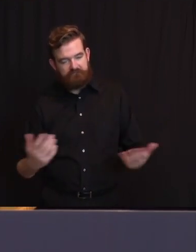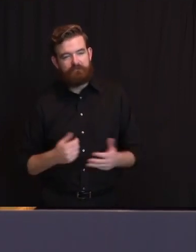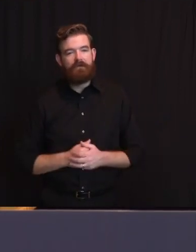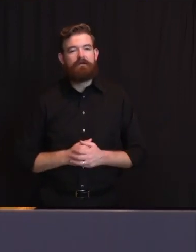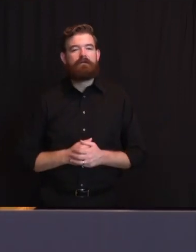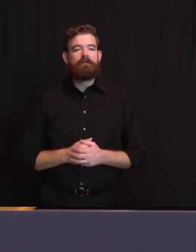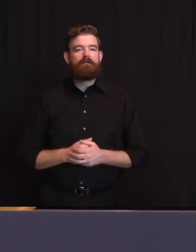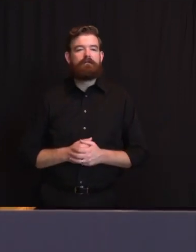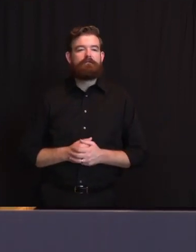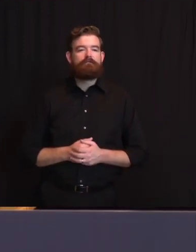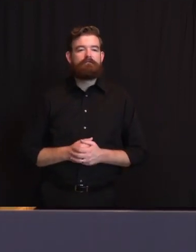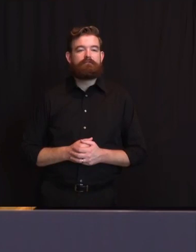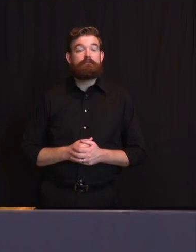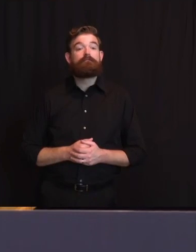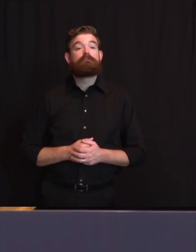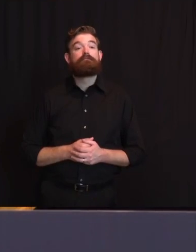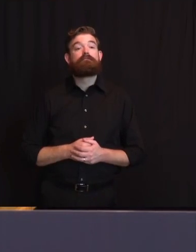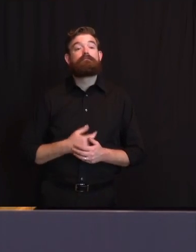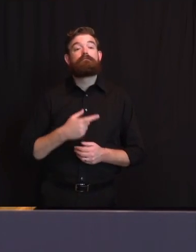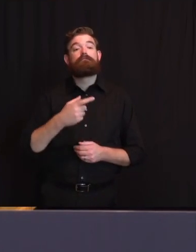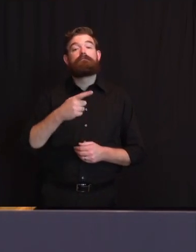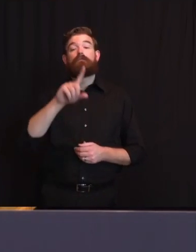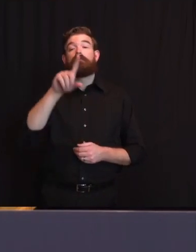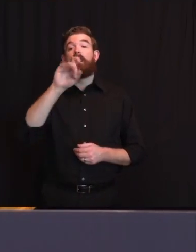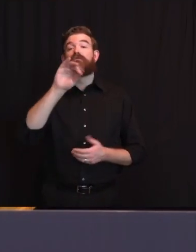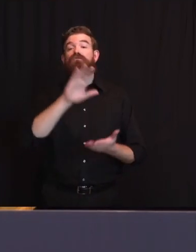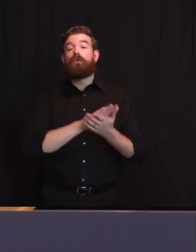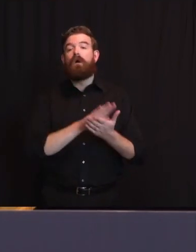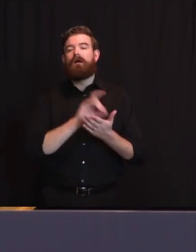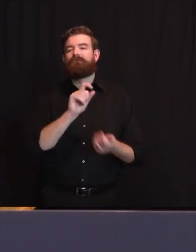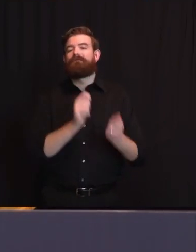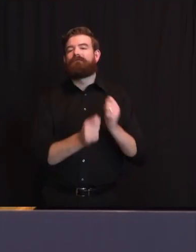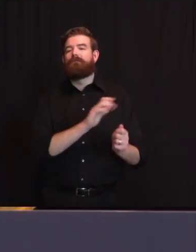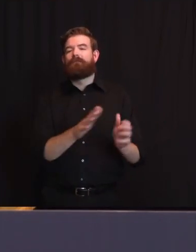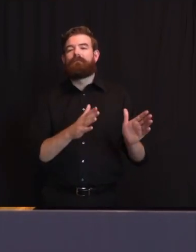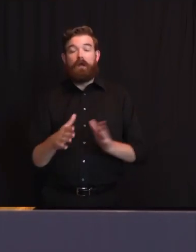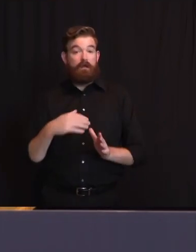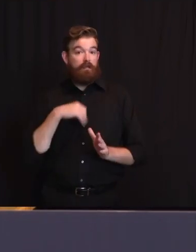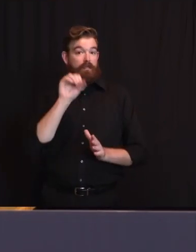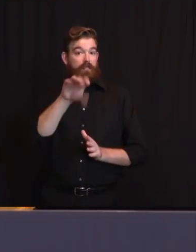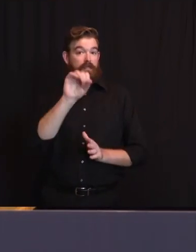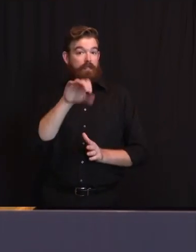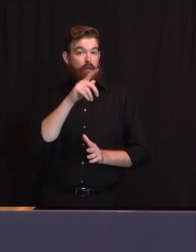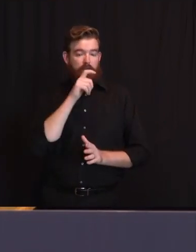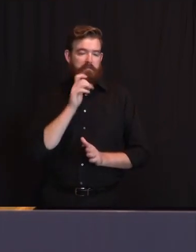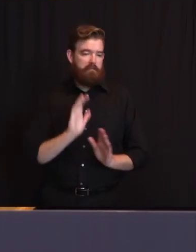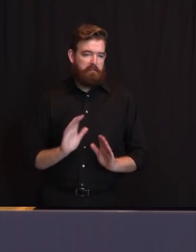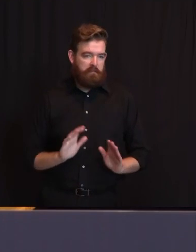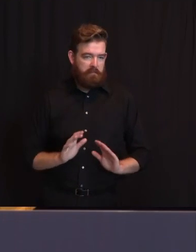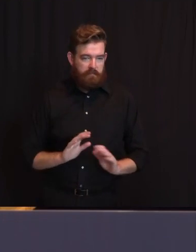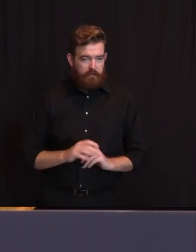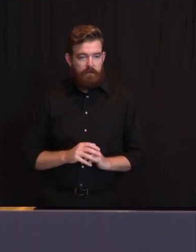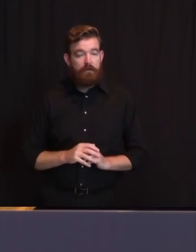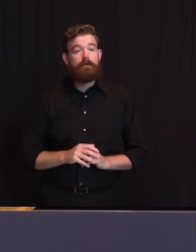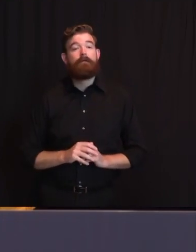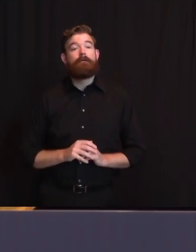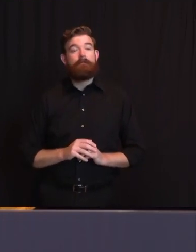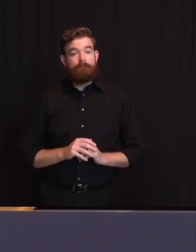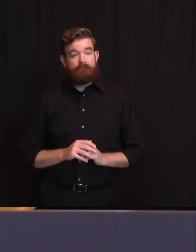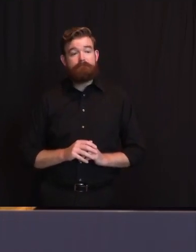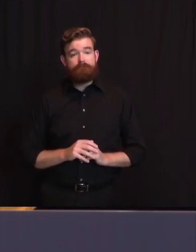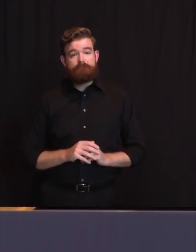have been willing to do is put the names out of the districts where the plans have been finalized, and I don't think it's fair because it's real time going back